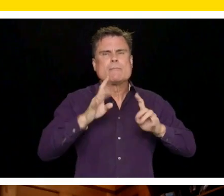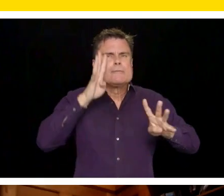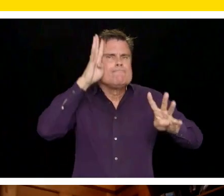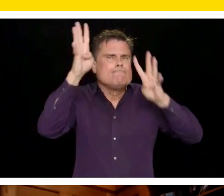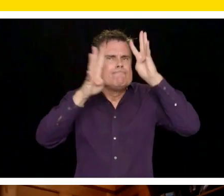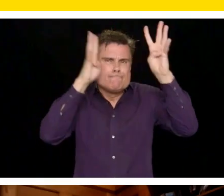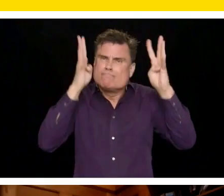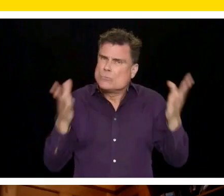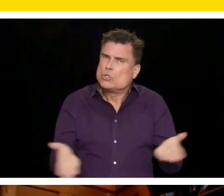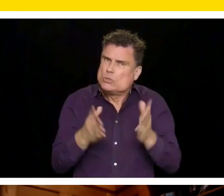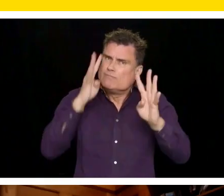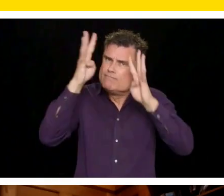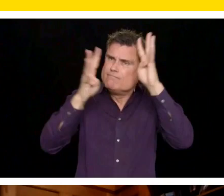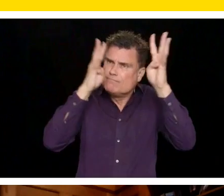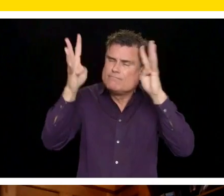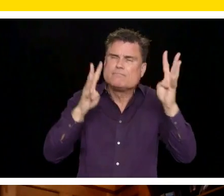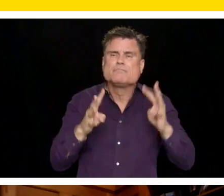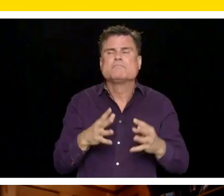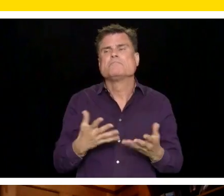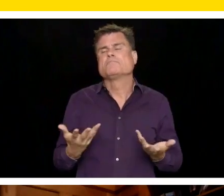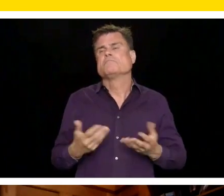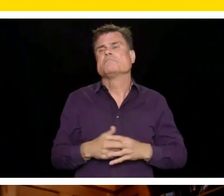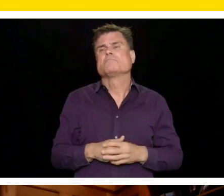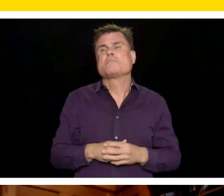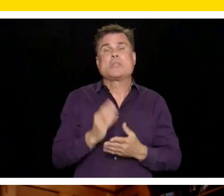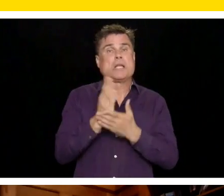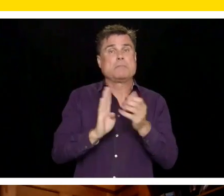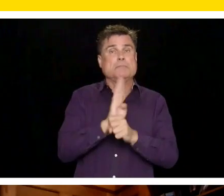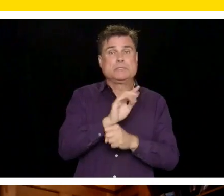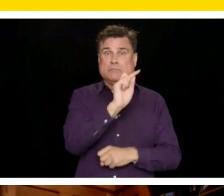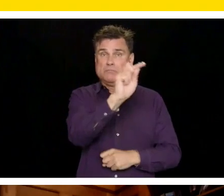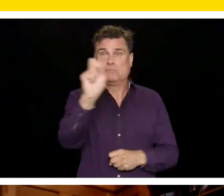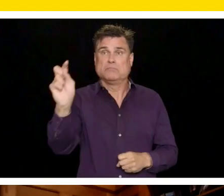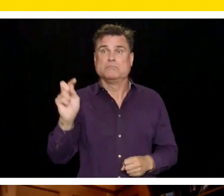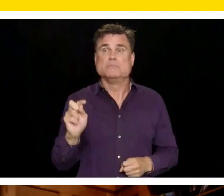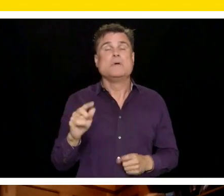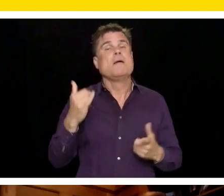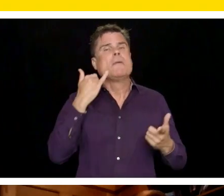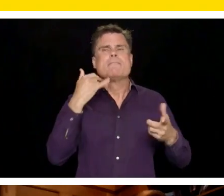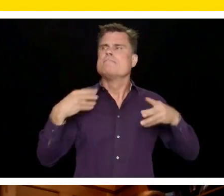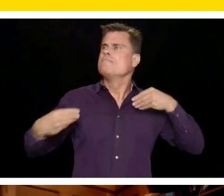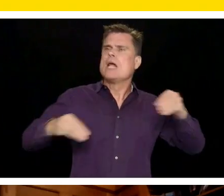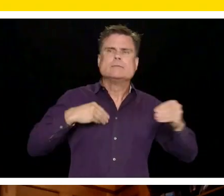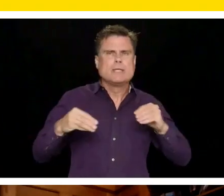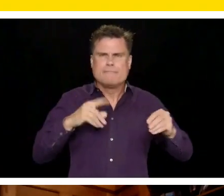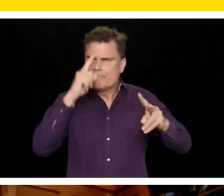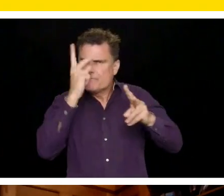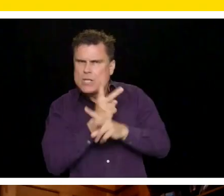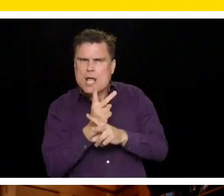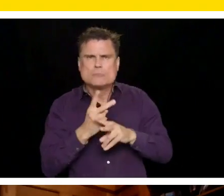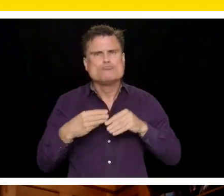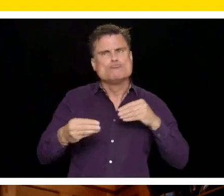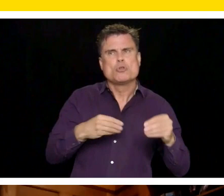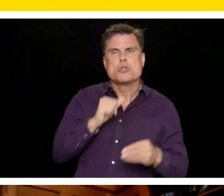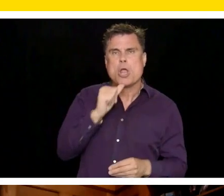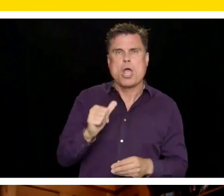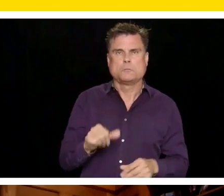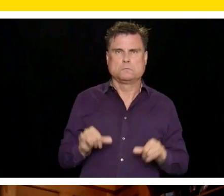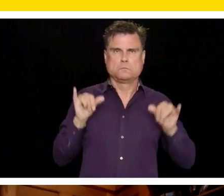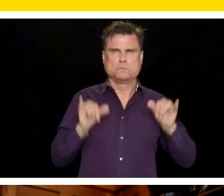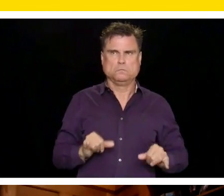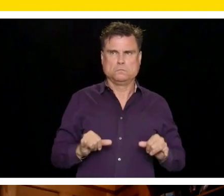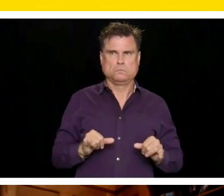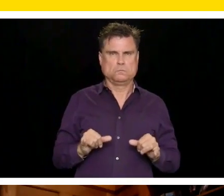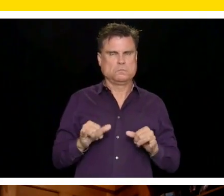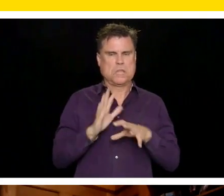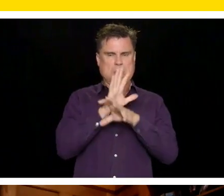they have been working with it. For example, for those who are changing, restaurants have increased their takeout and delivery, and many small